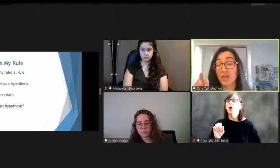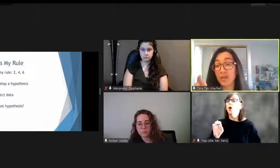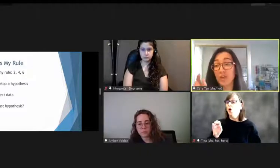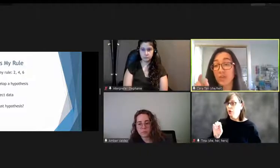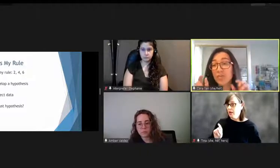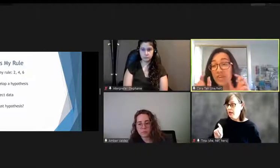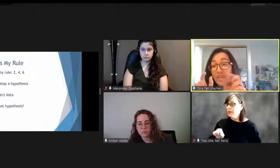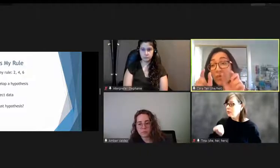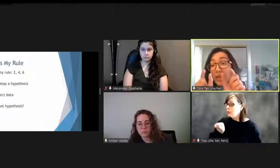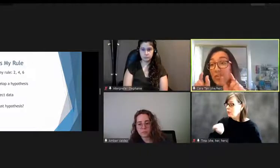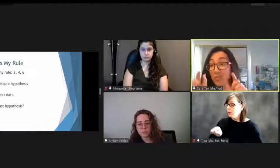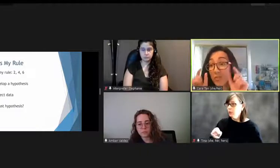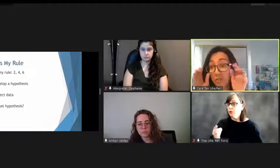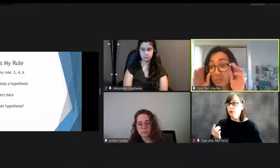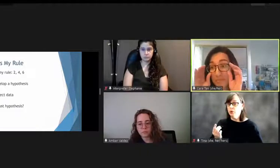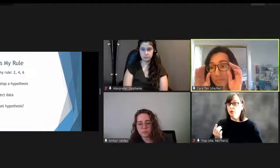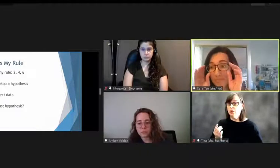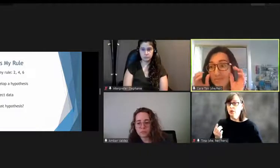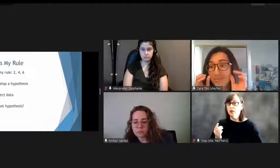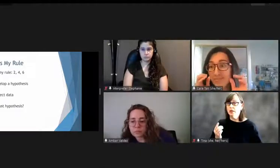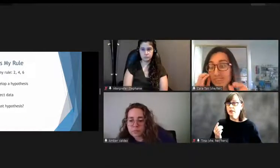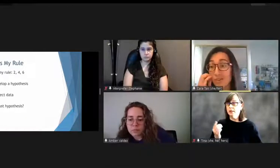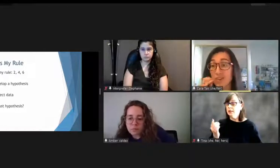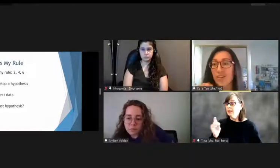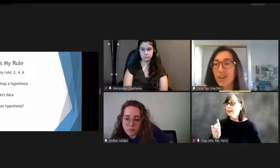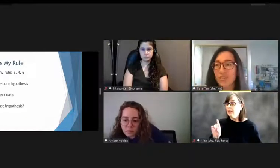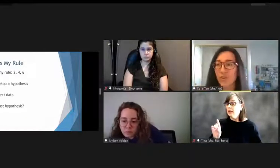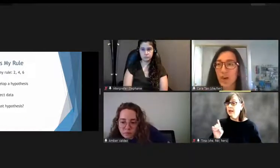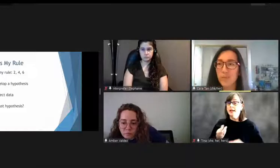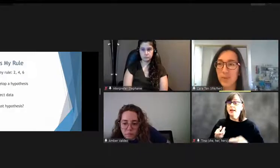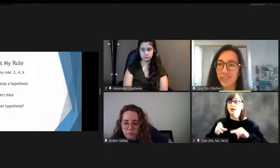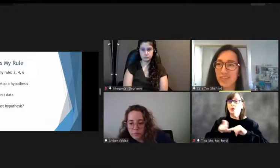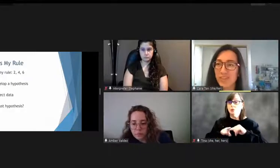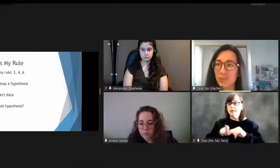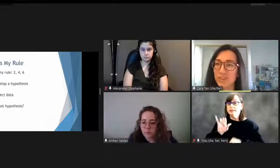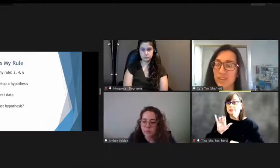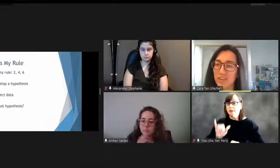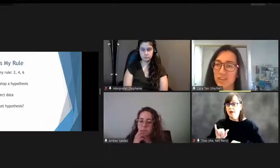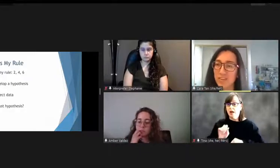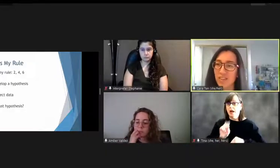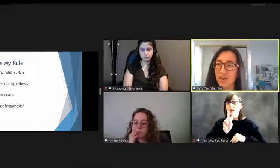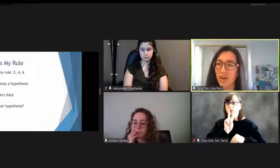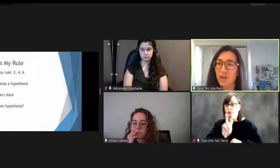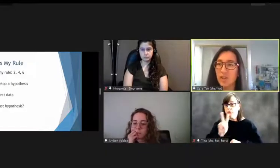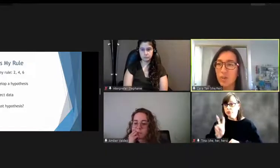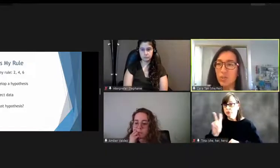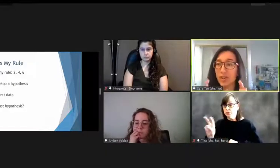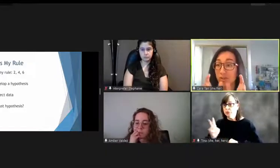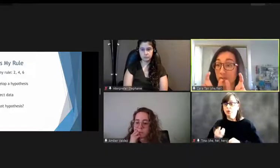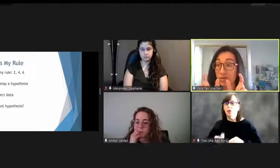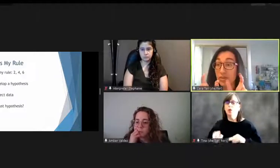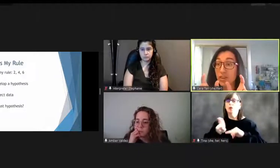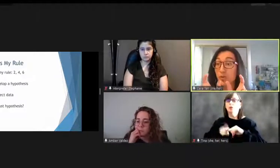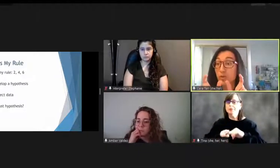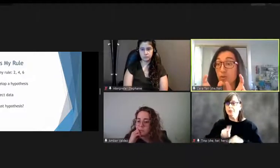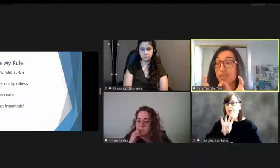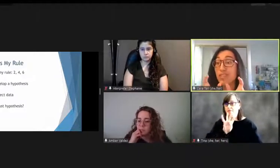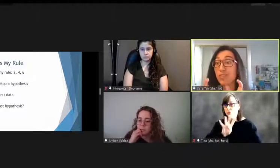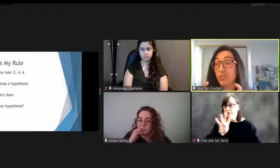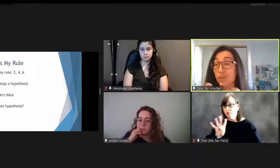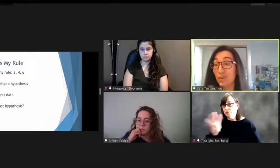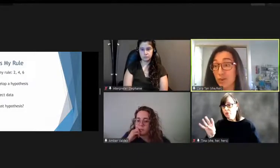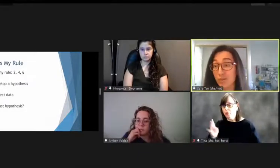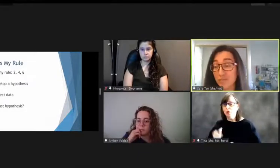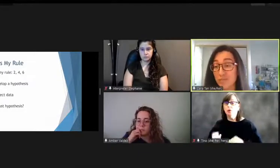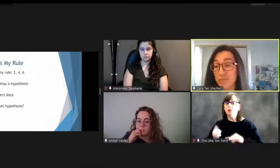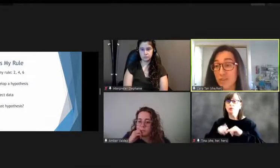same, in other words, equal intervals. Yes. So, okay, so the hypothesis we're testing is that there are equal intervals between the